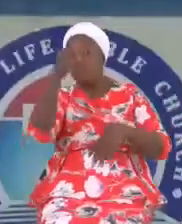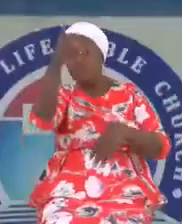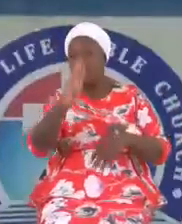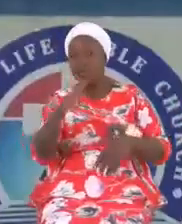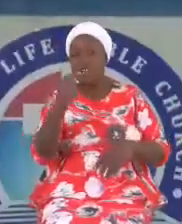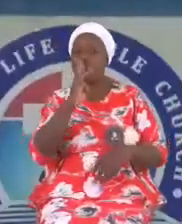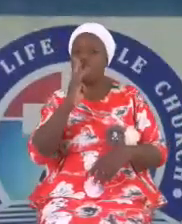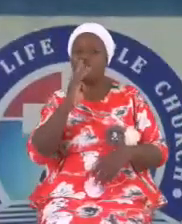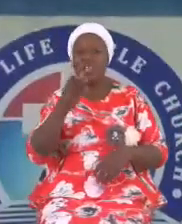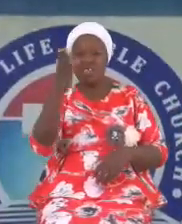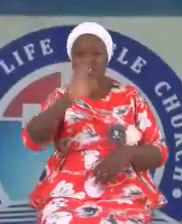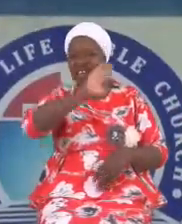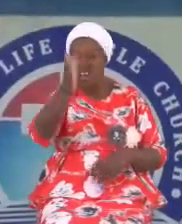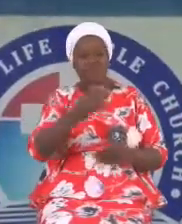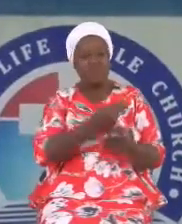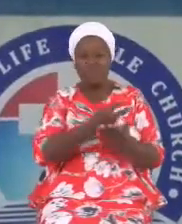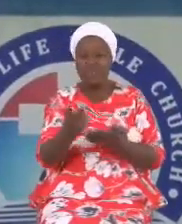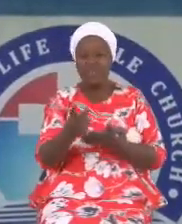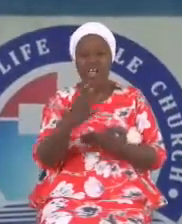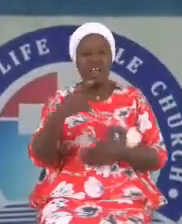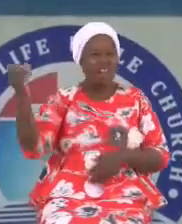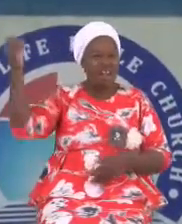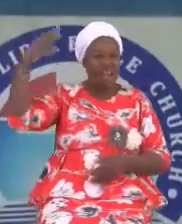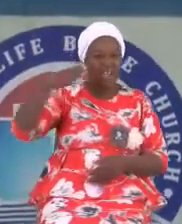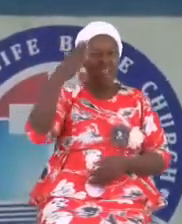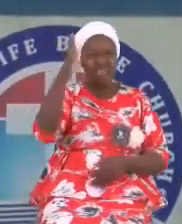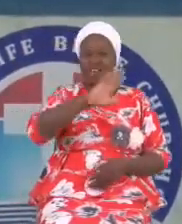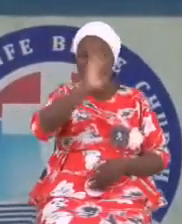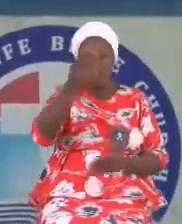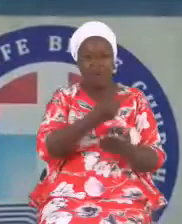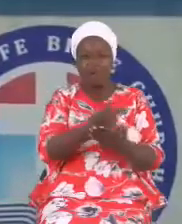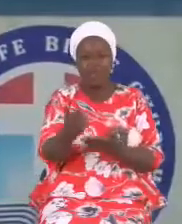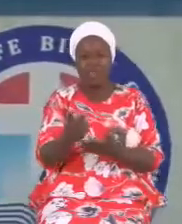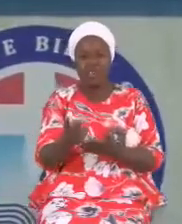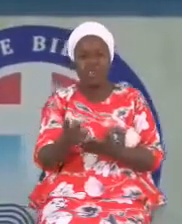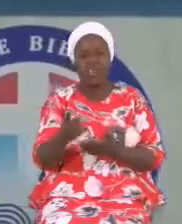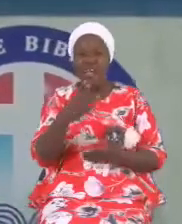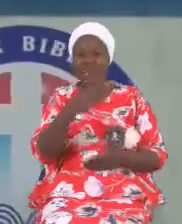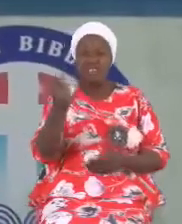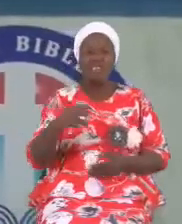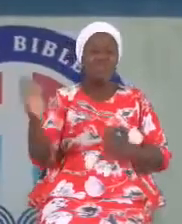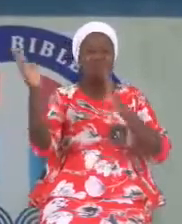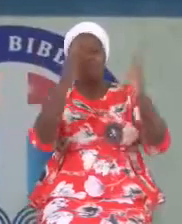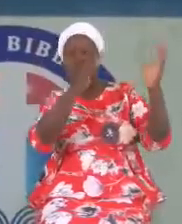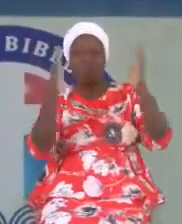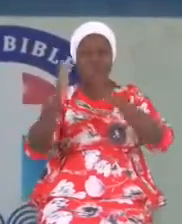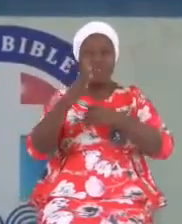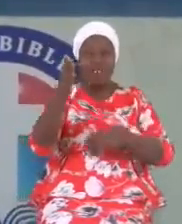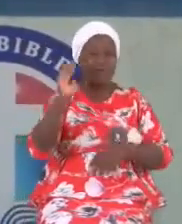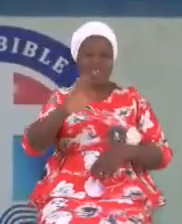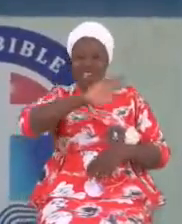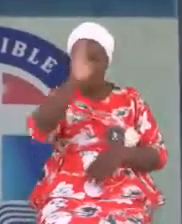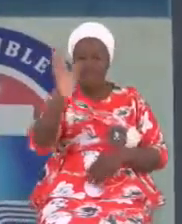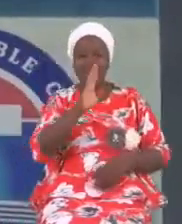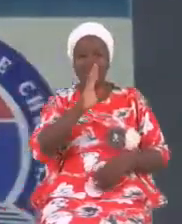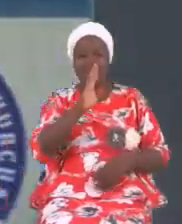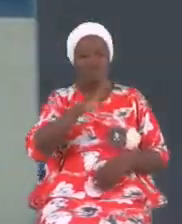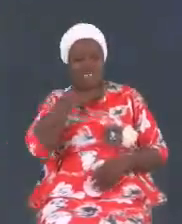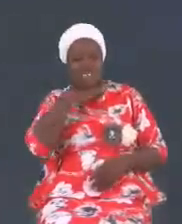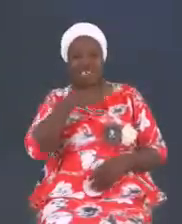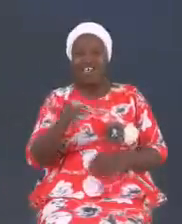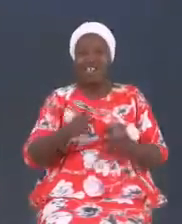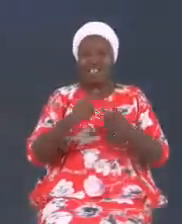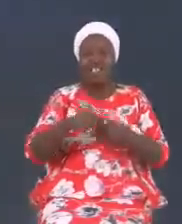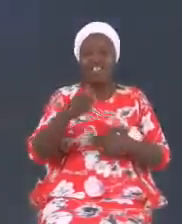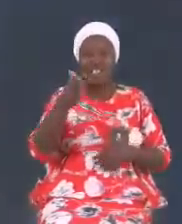never fail. The light there will never fail. The air there will never be polluted. And there'll be